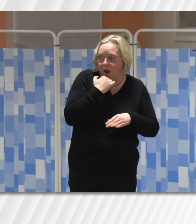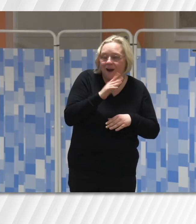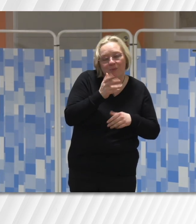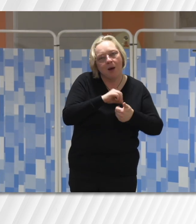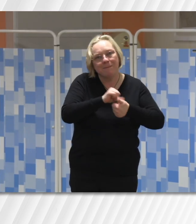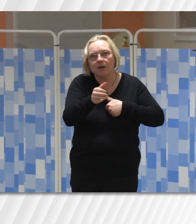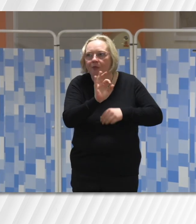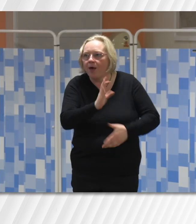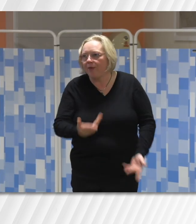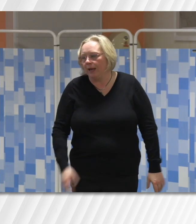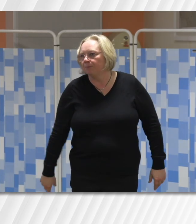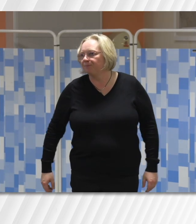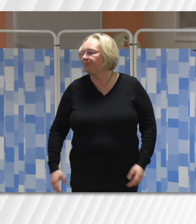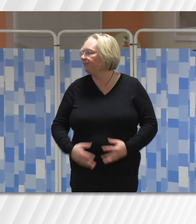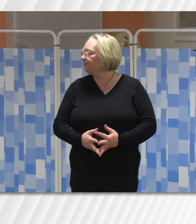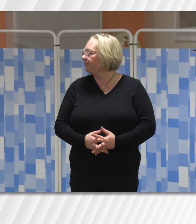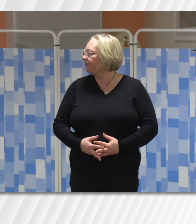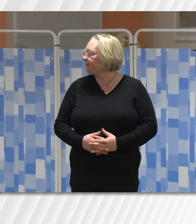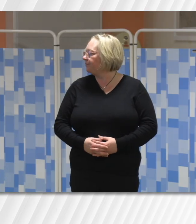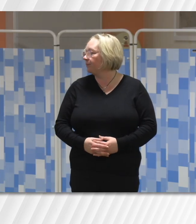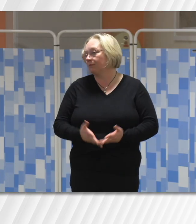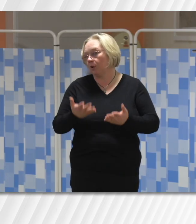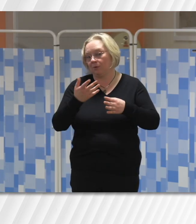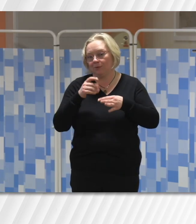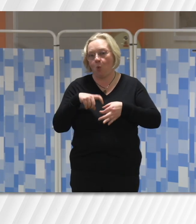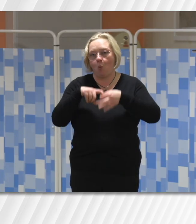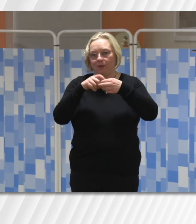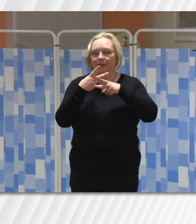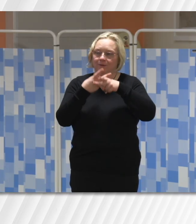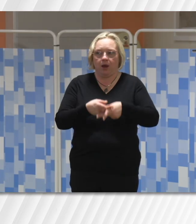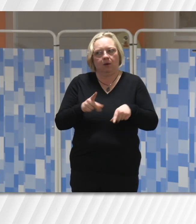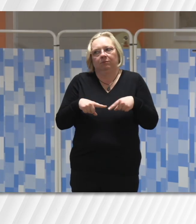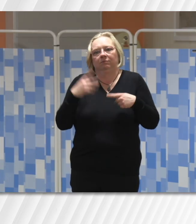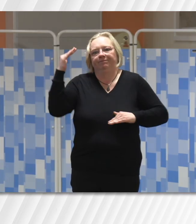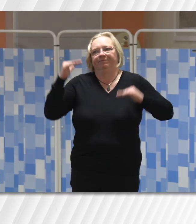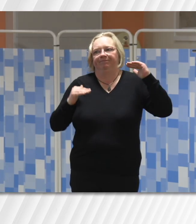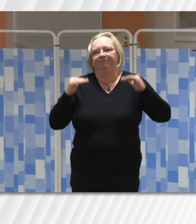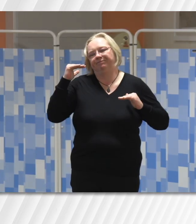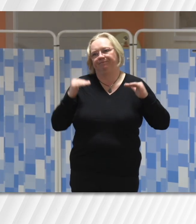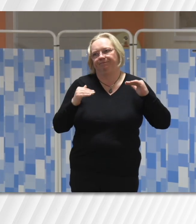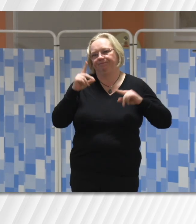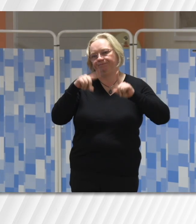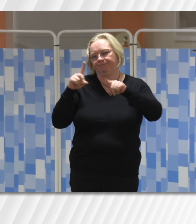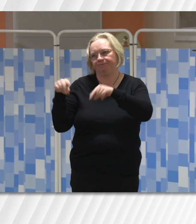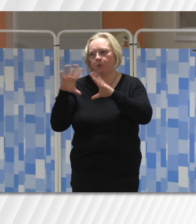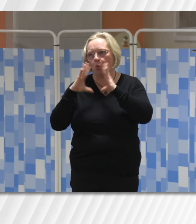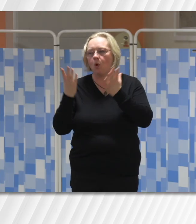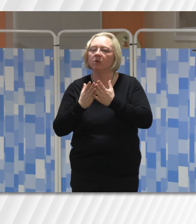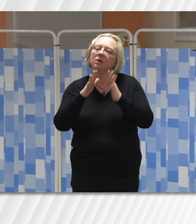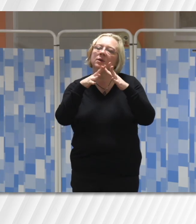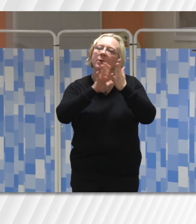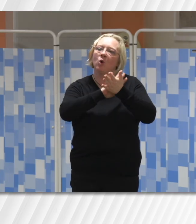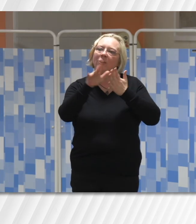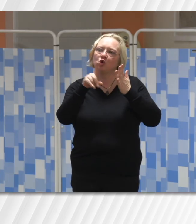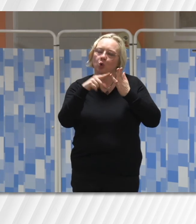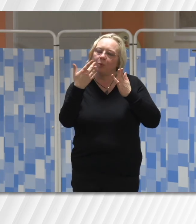think equality of care is not there. The World Health Organization's